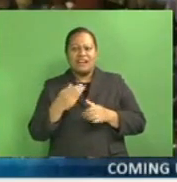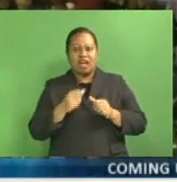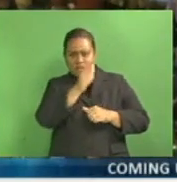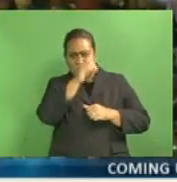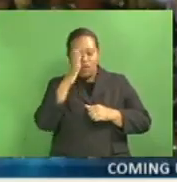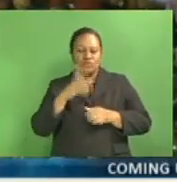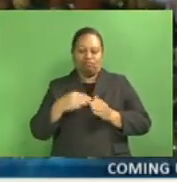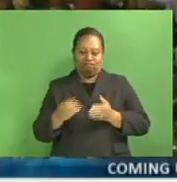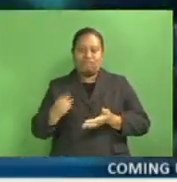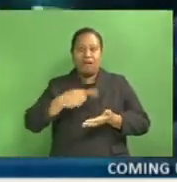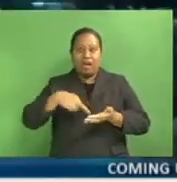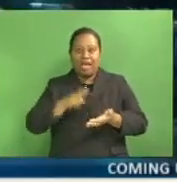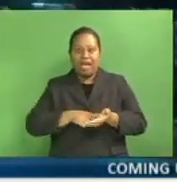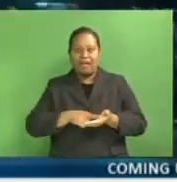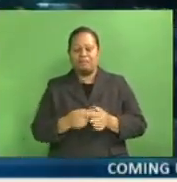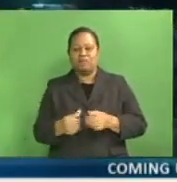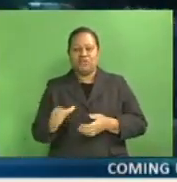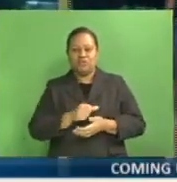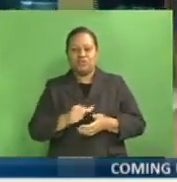to download app.